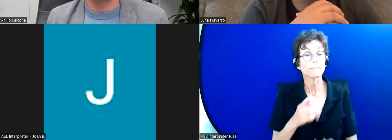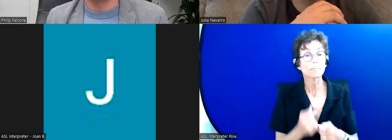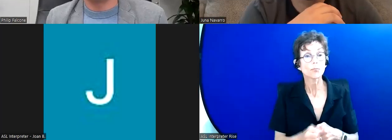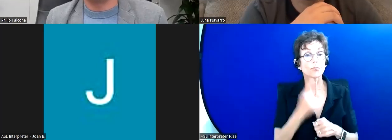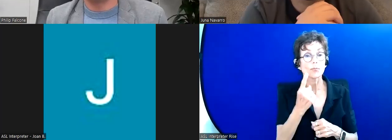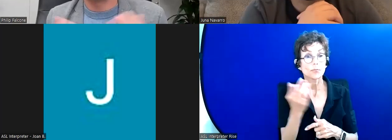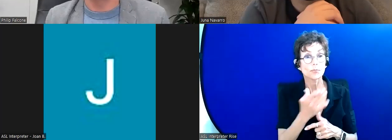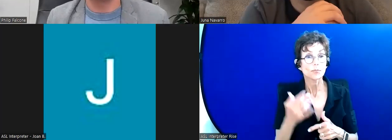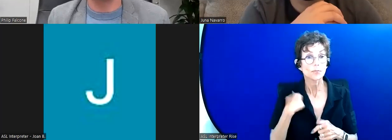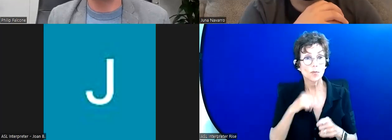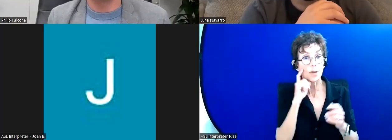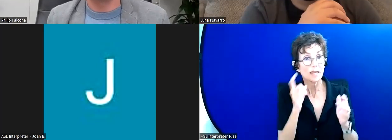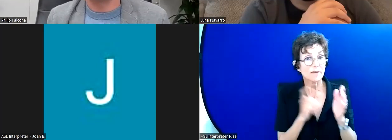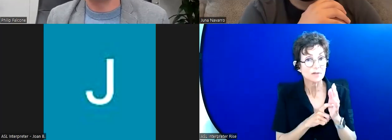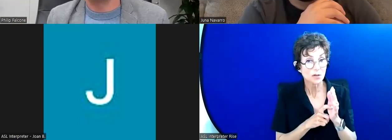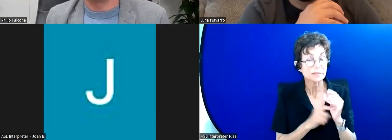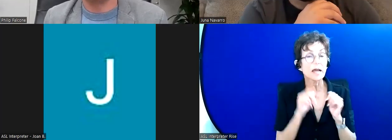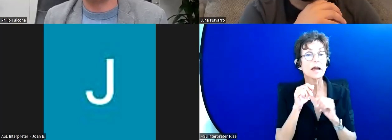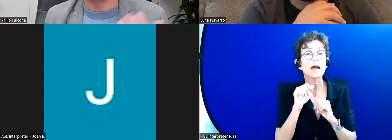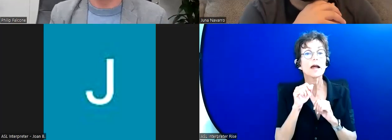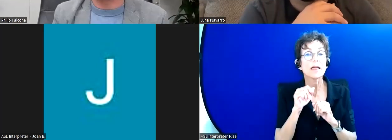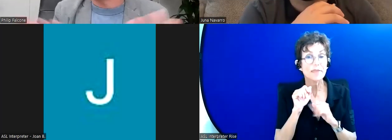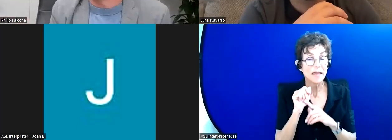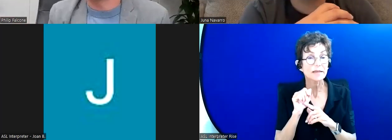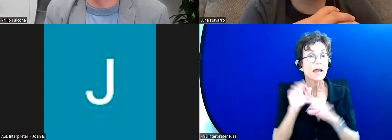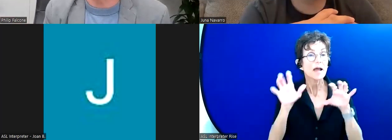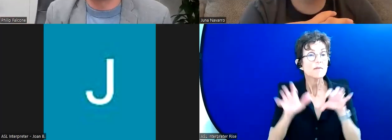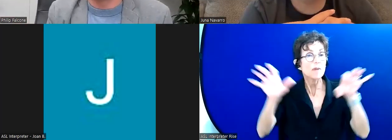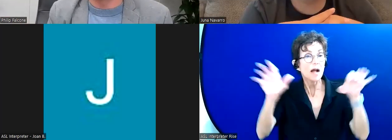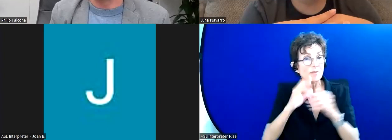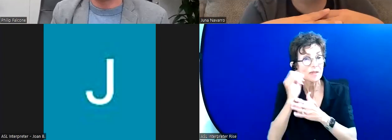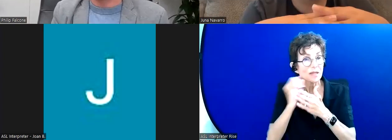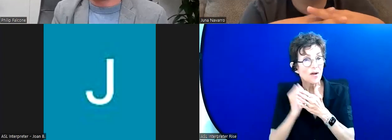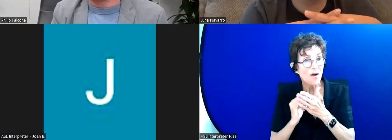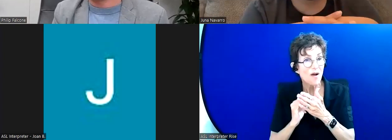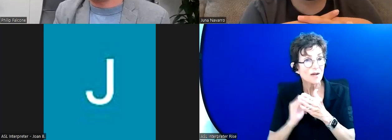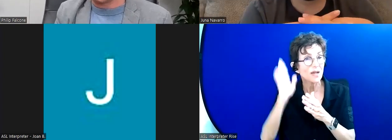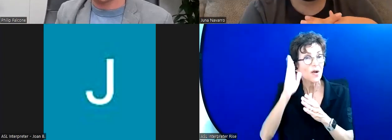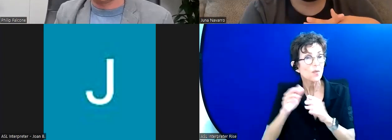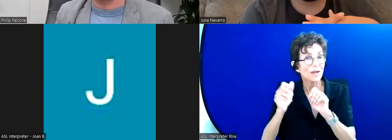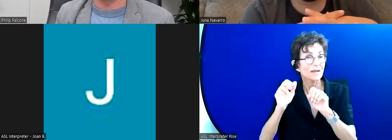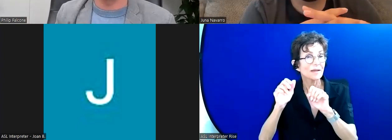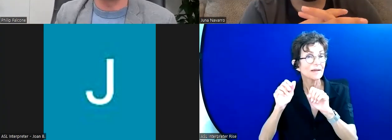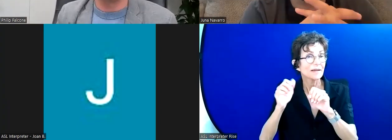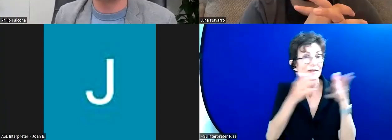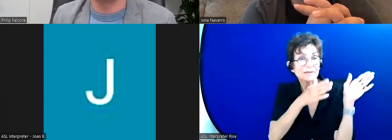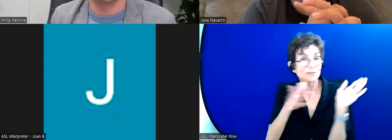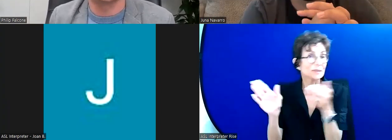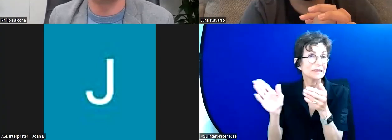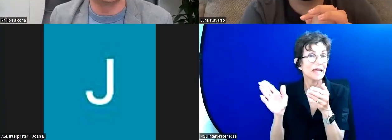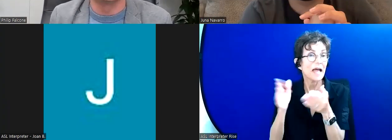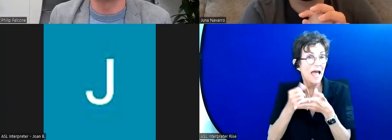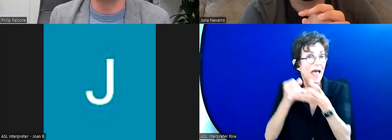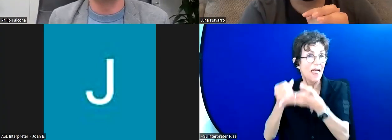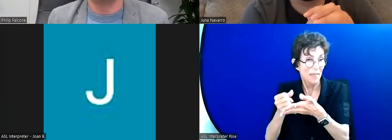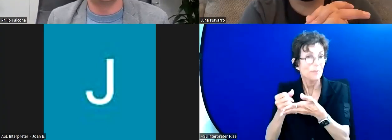particular, deter graffiti. Now we have to look at what is graffiti. Graffiti really, from our perspective, at least from a city's